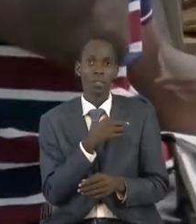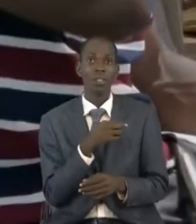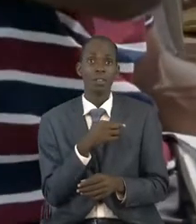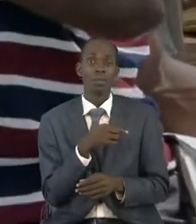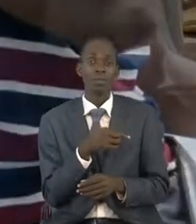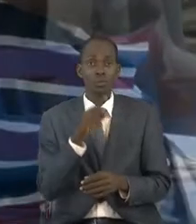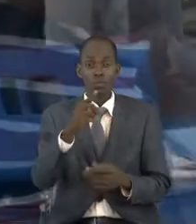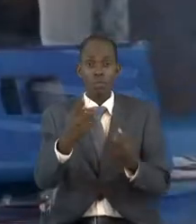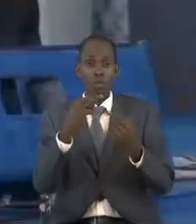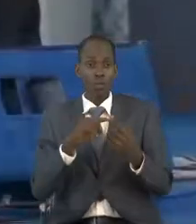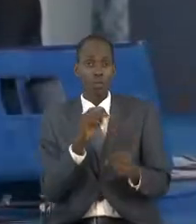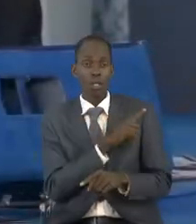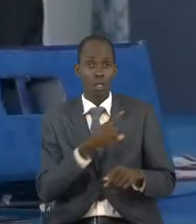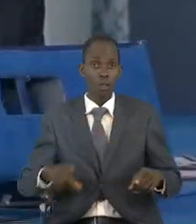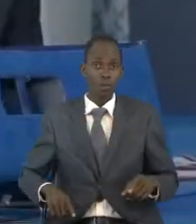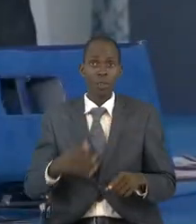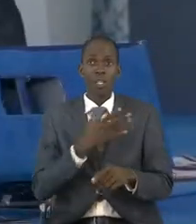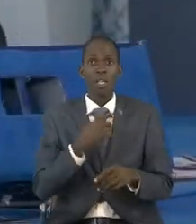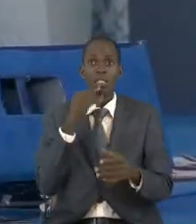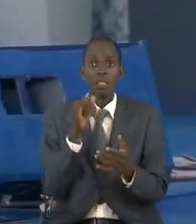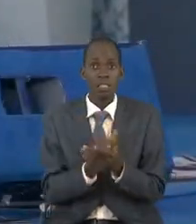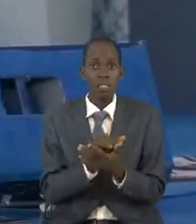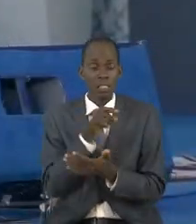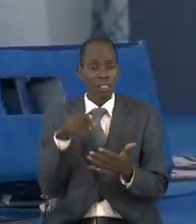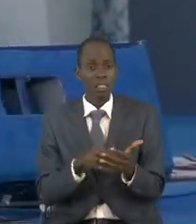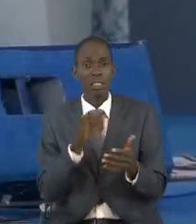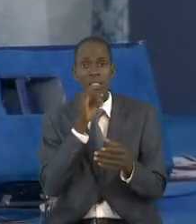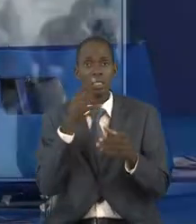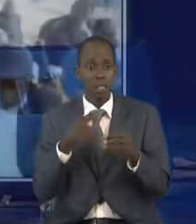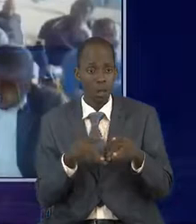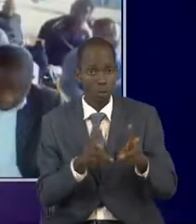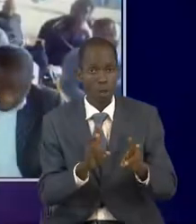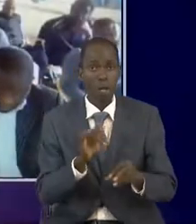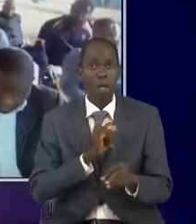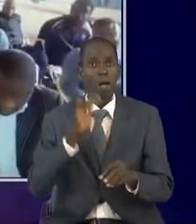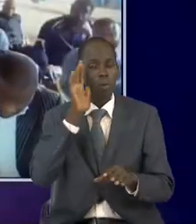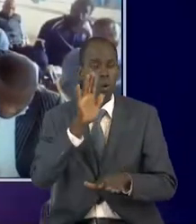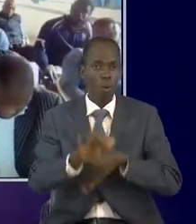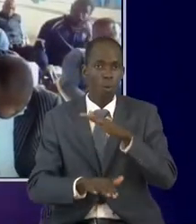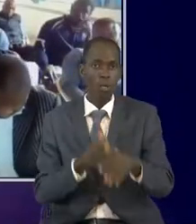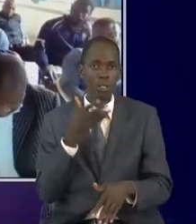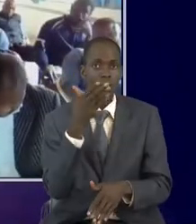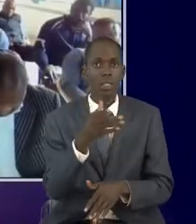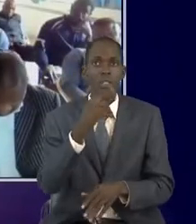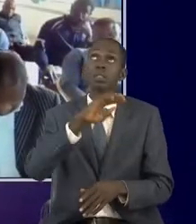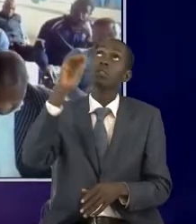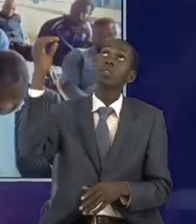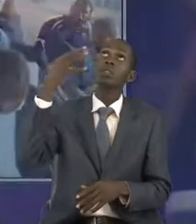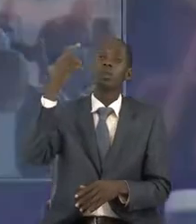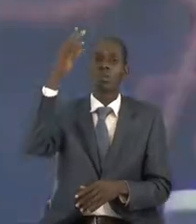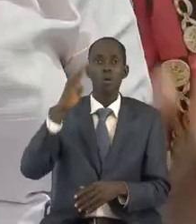you say, this is the way I will walk therein, the grace of God will help